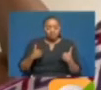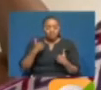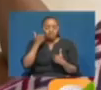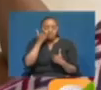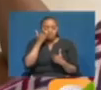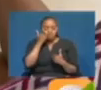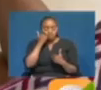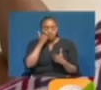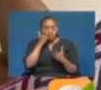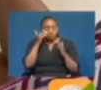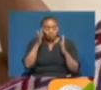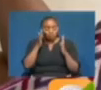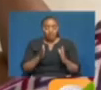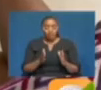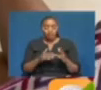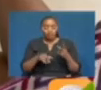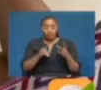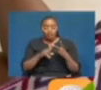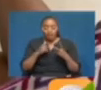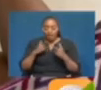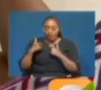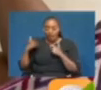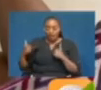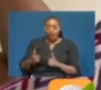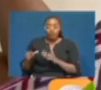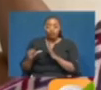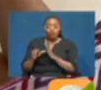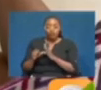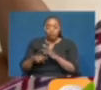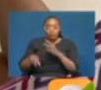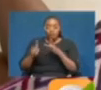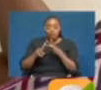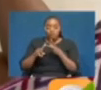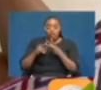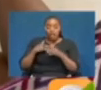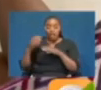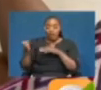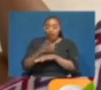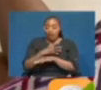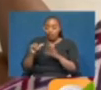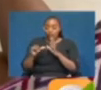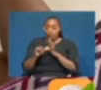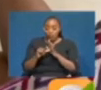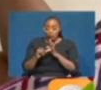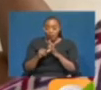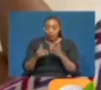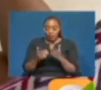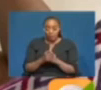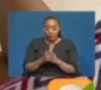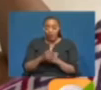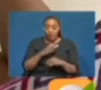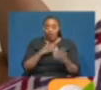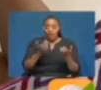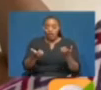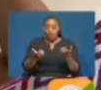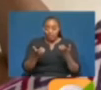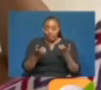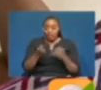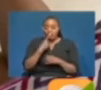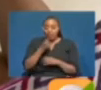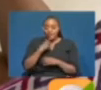I have a cardiac problem. I have a cancer problem. and I need regular